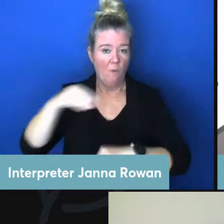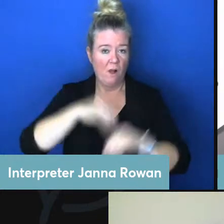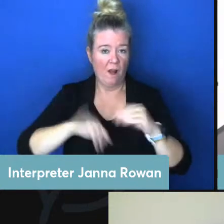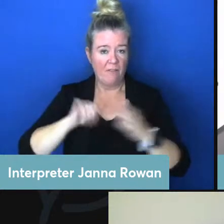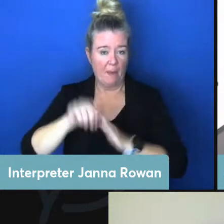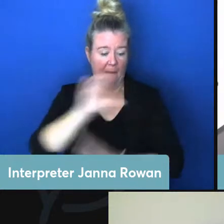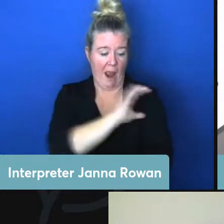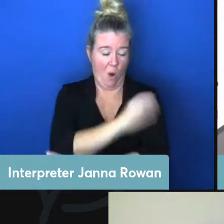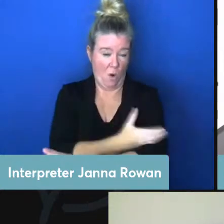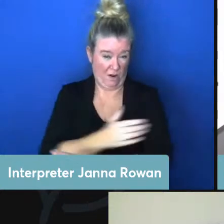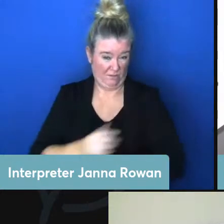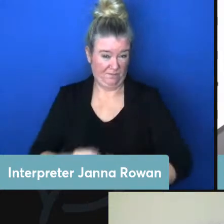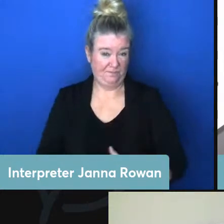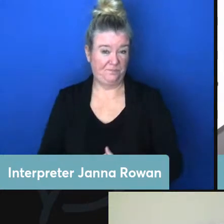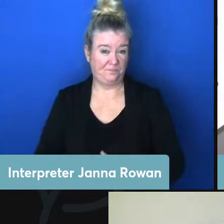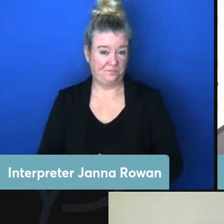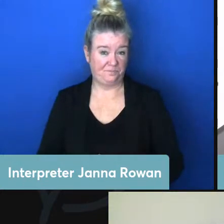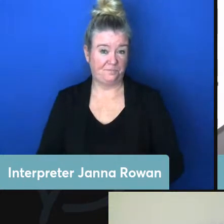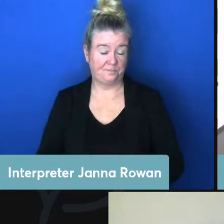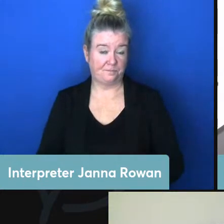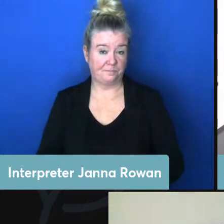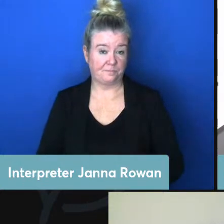power.